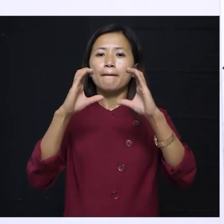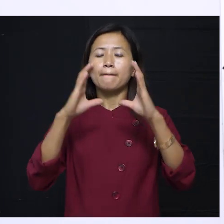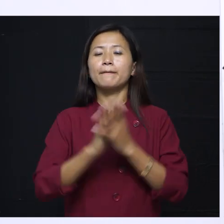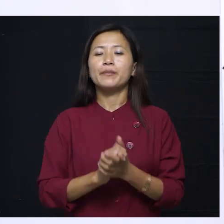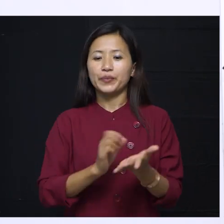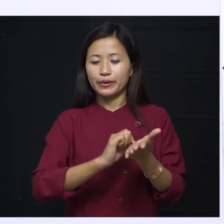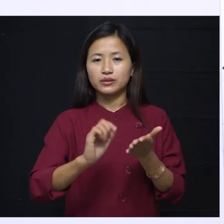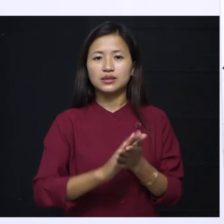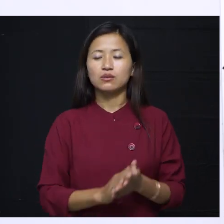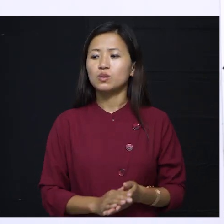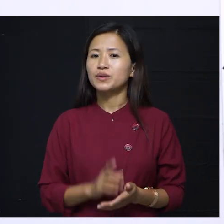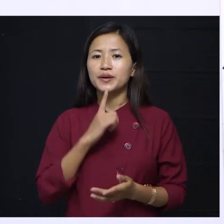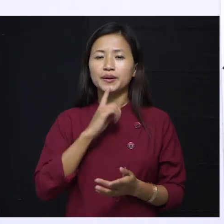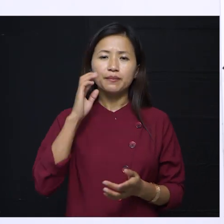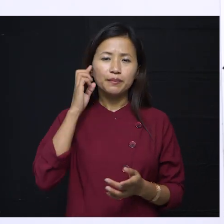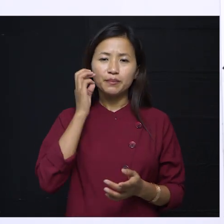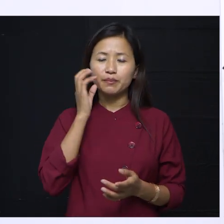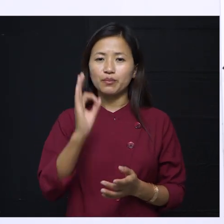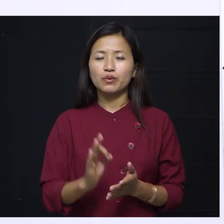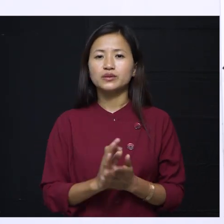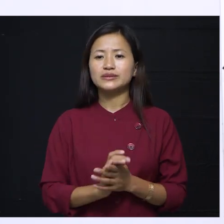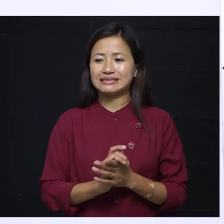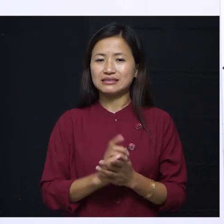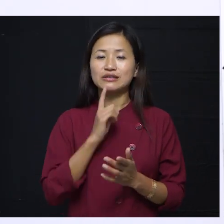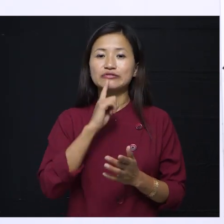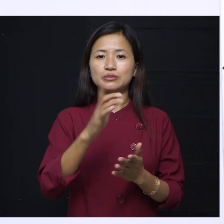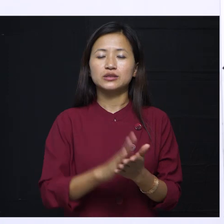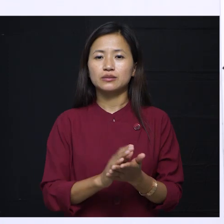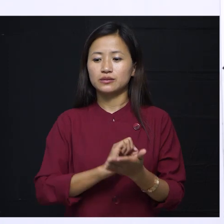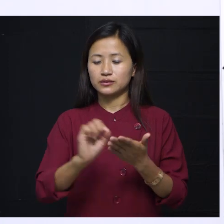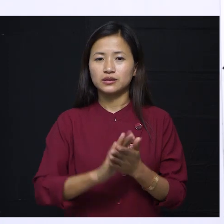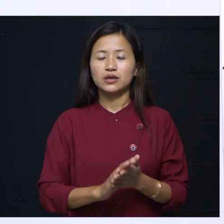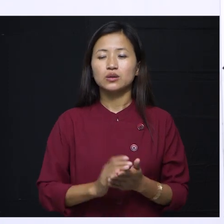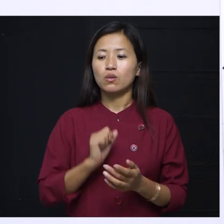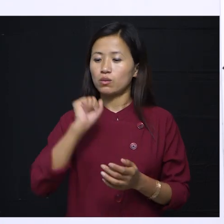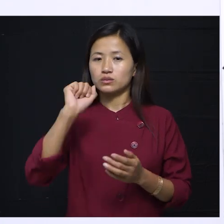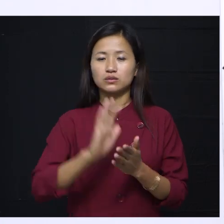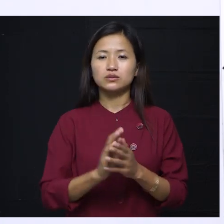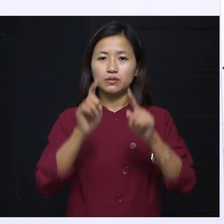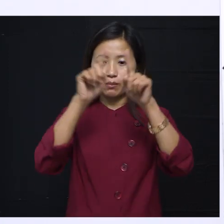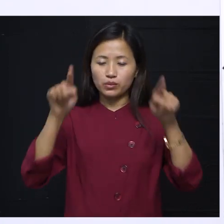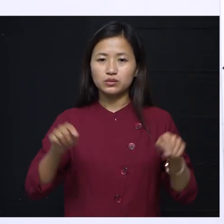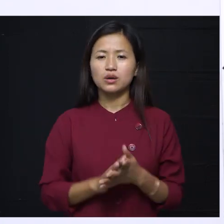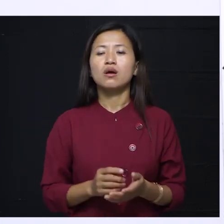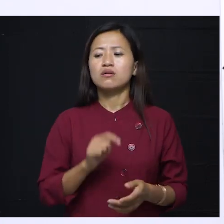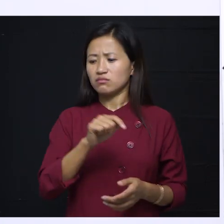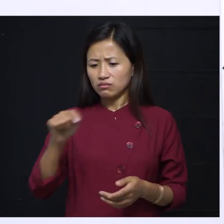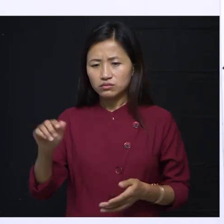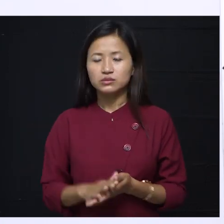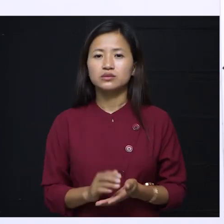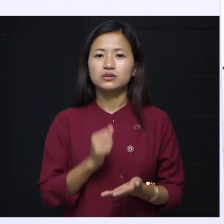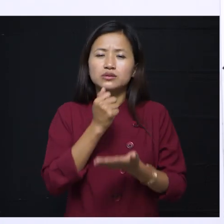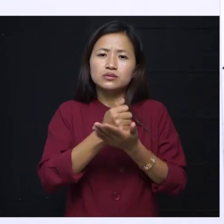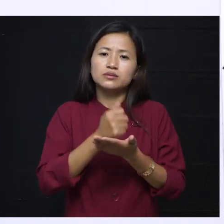important informations that you can write on your notice or your poster. But you may be getting confused, which one should I write first?